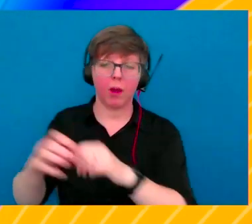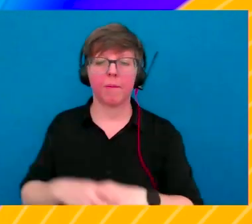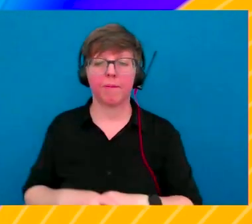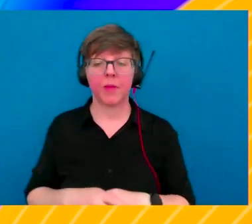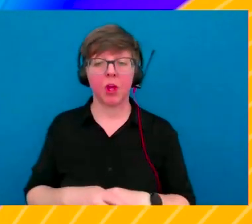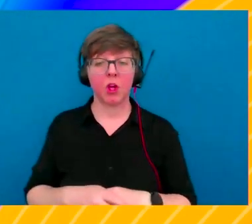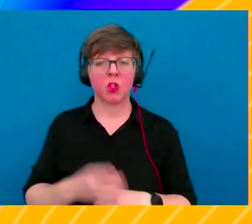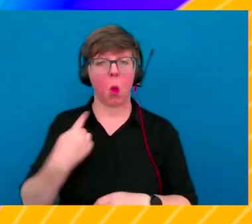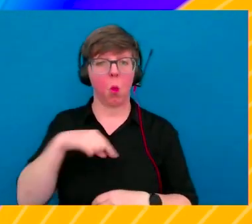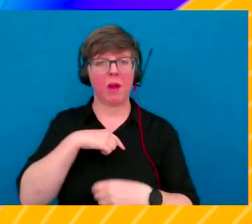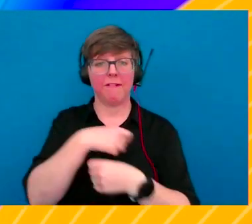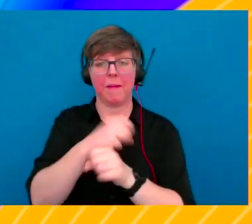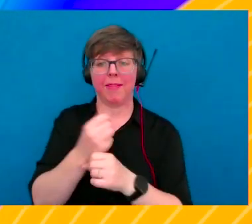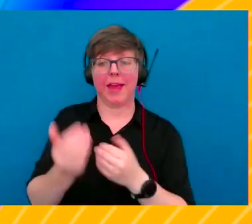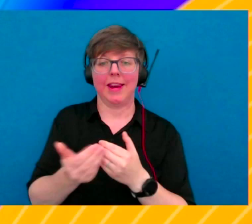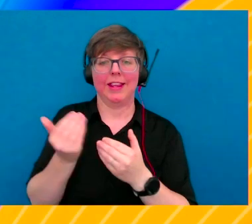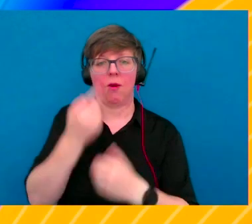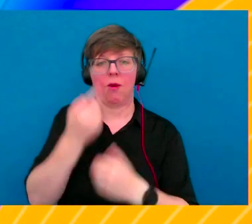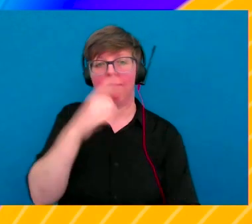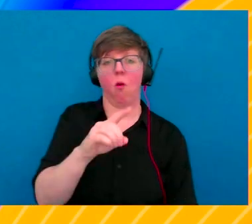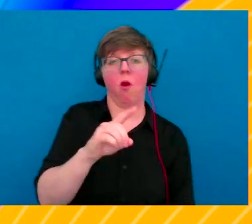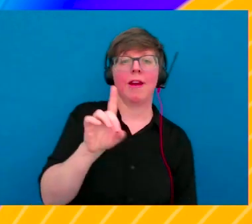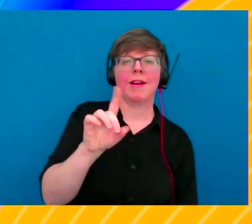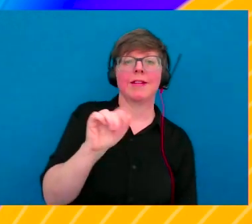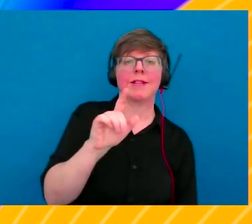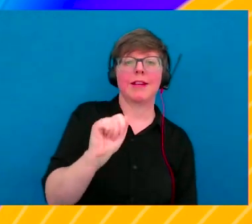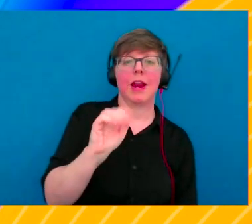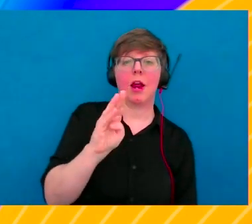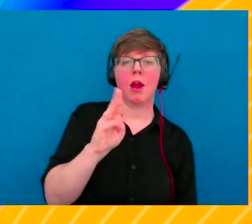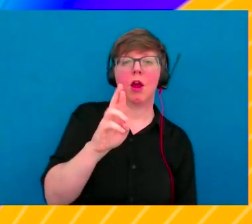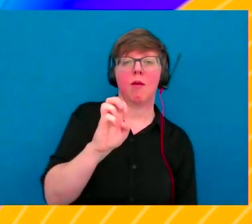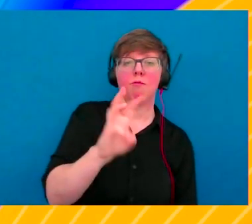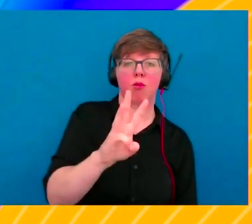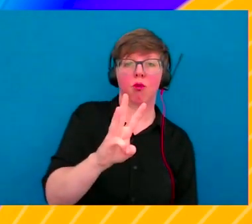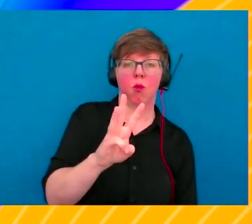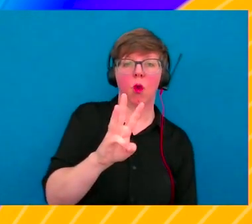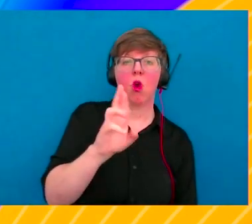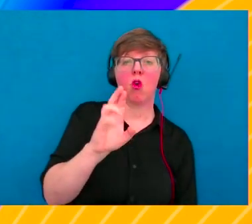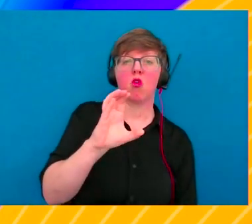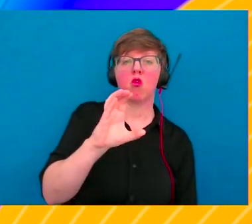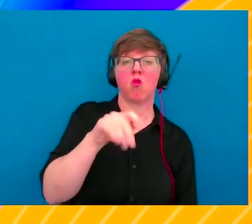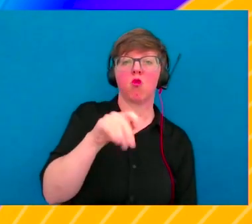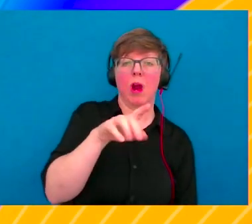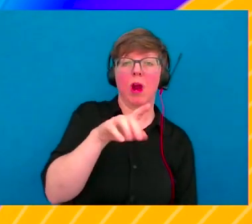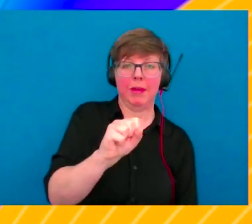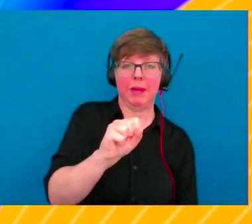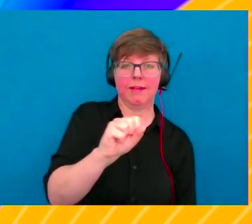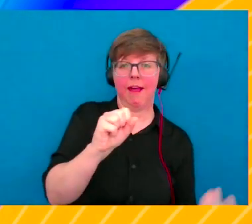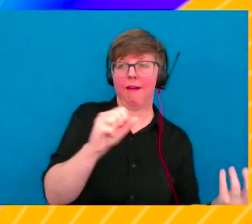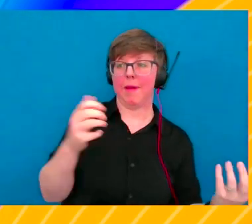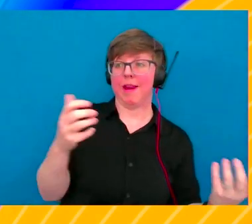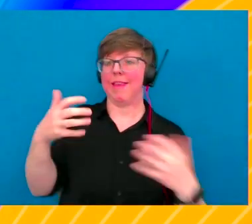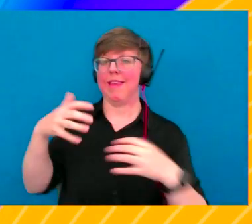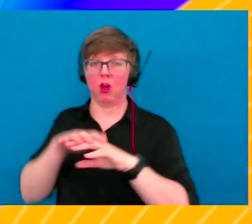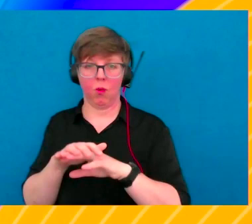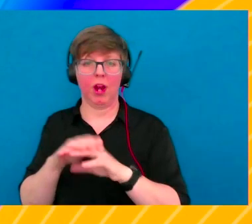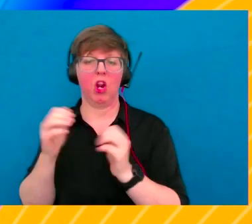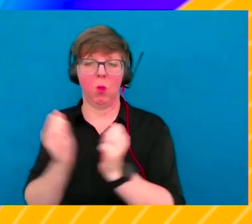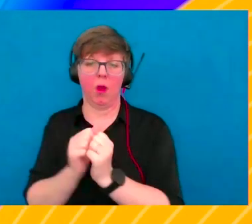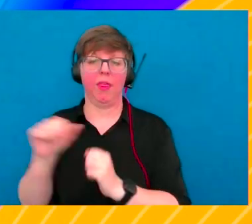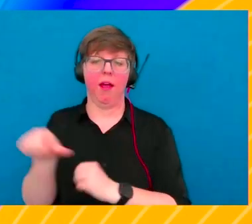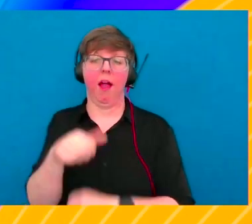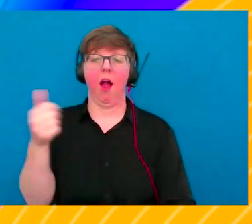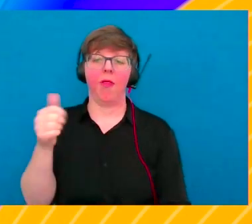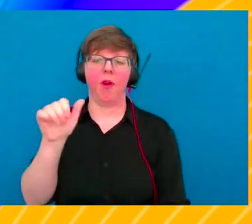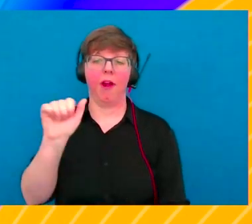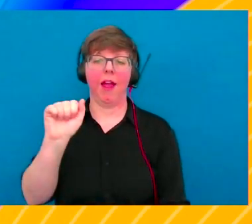integrating DataBrew recipes with the rest of AWS Glue so that they're interoperable. Got it. Okay, that makes